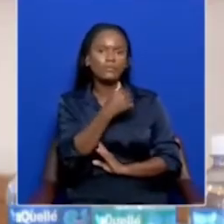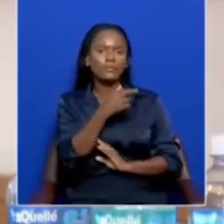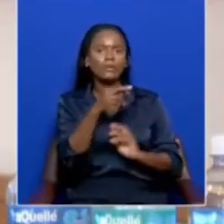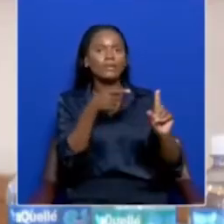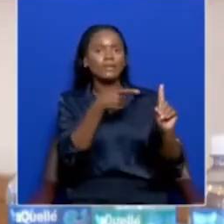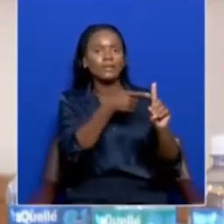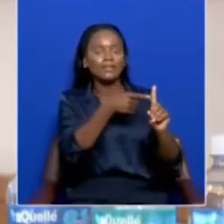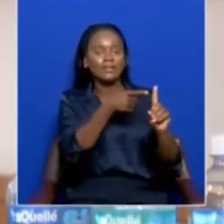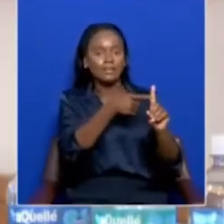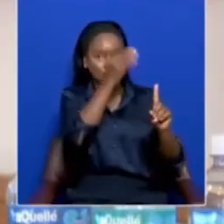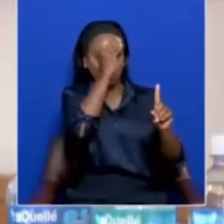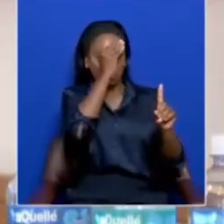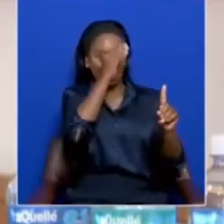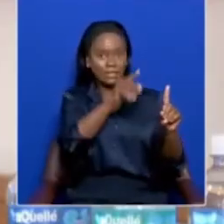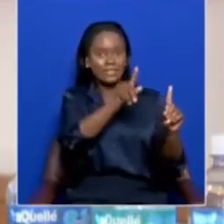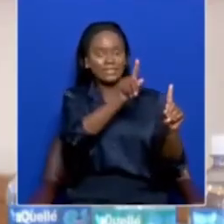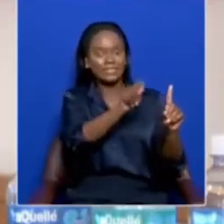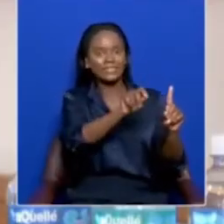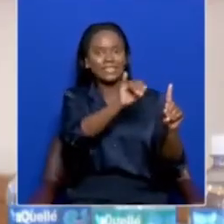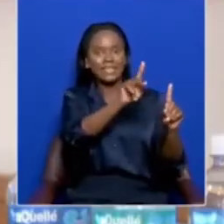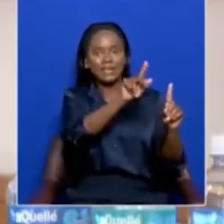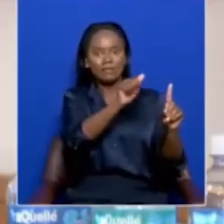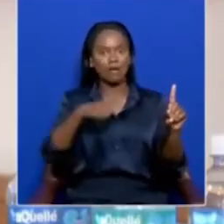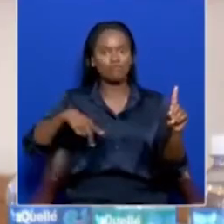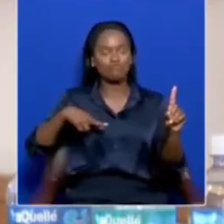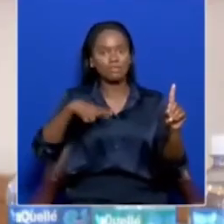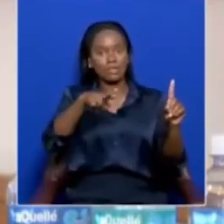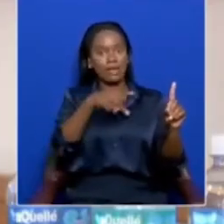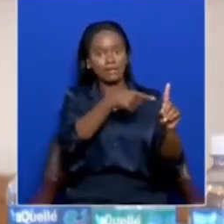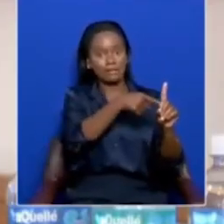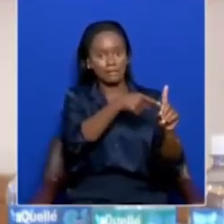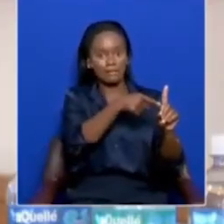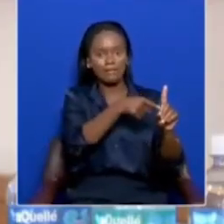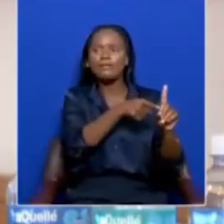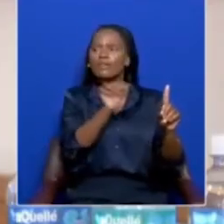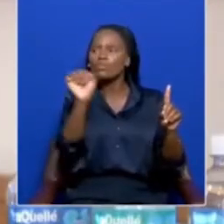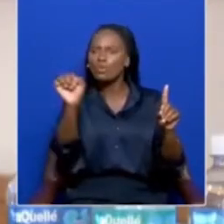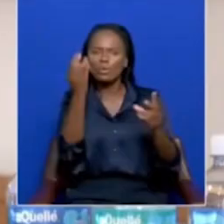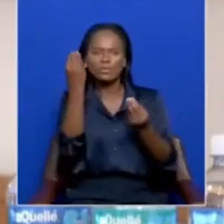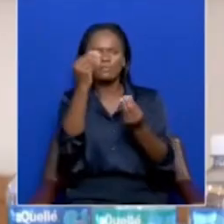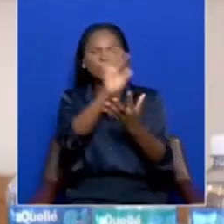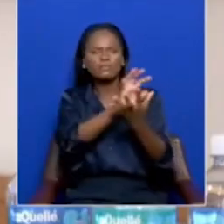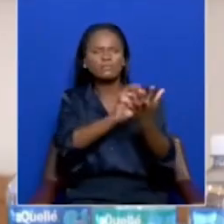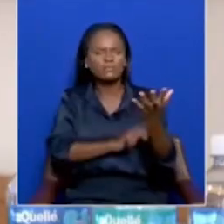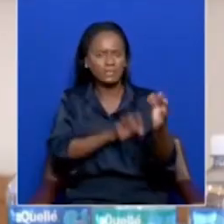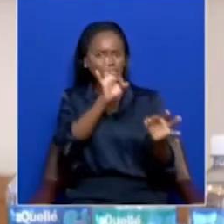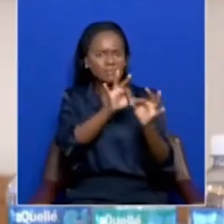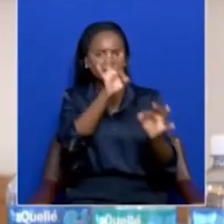got a specific month. I think it's important you mention both the month and the year.